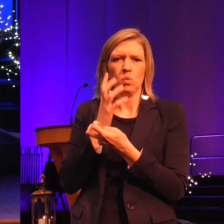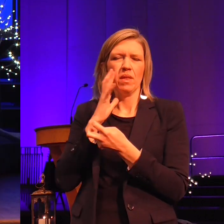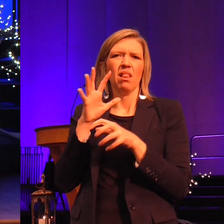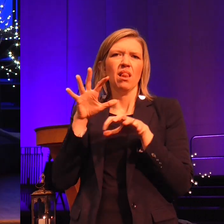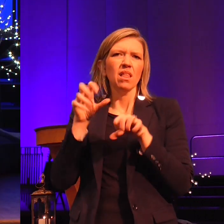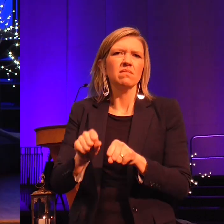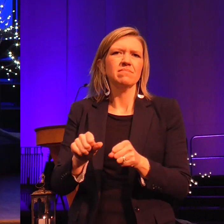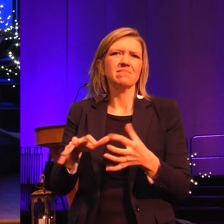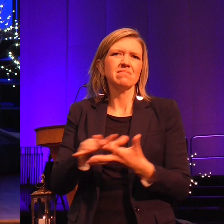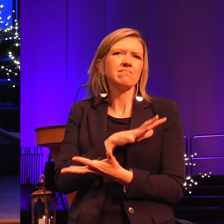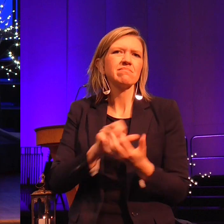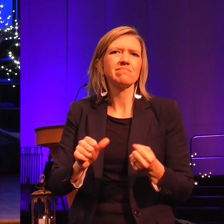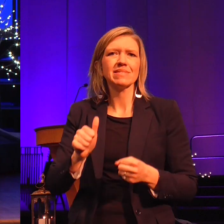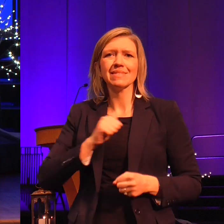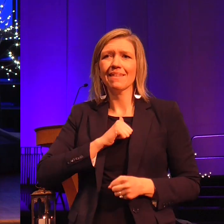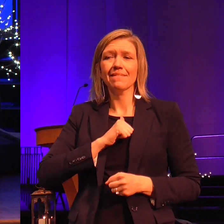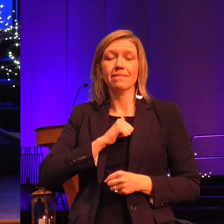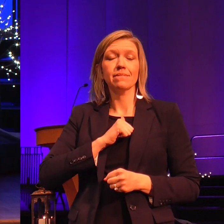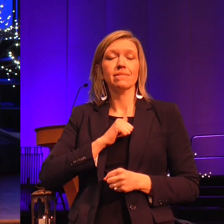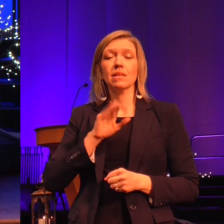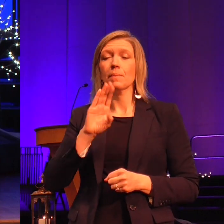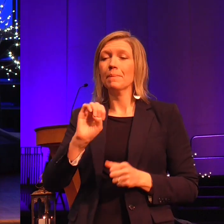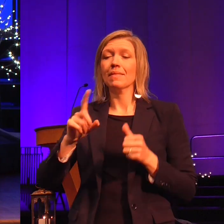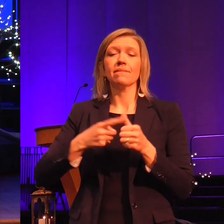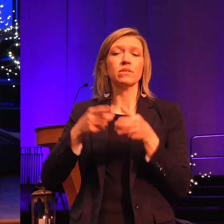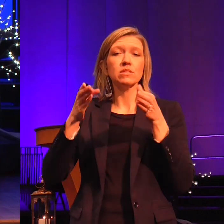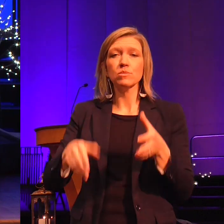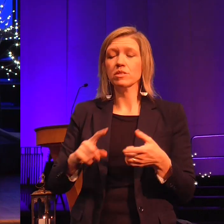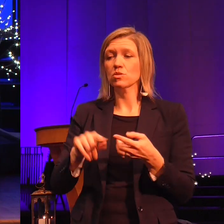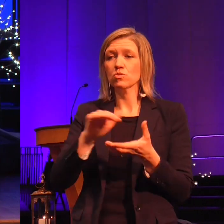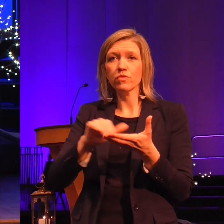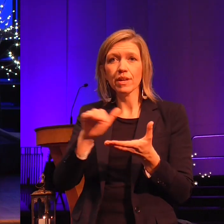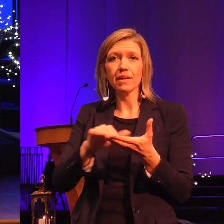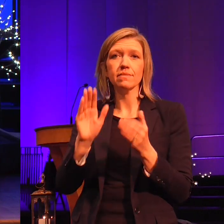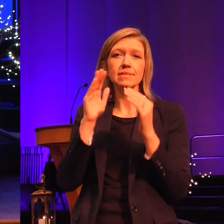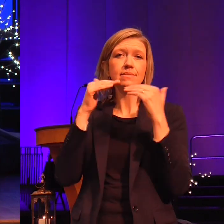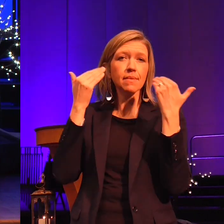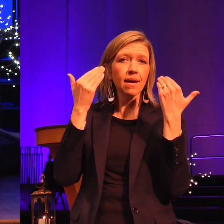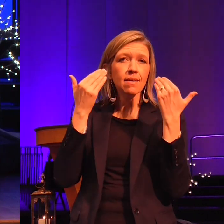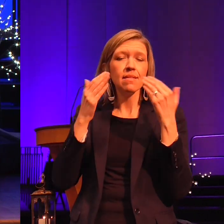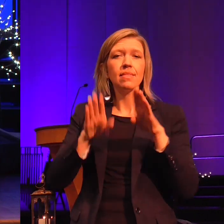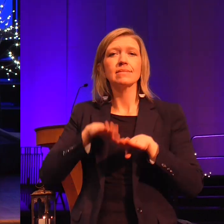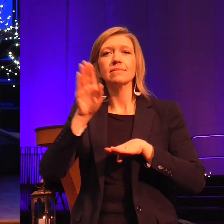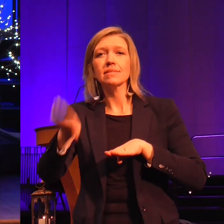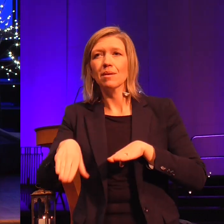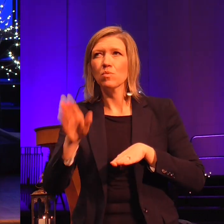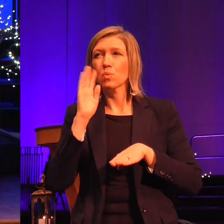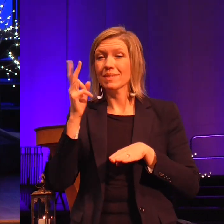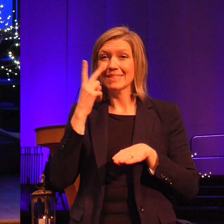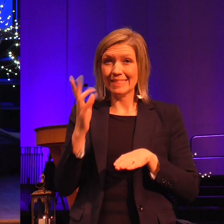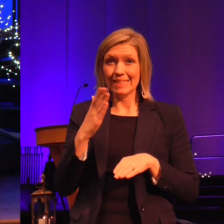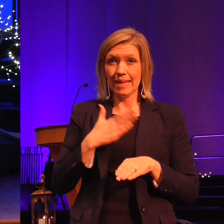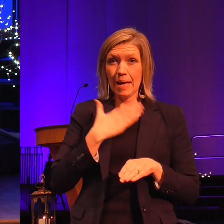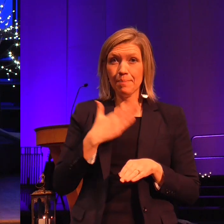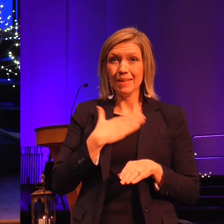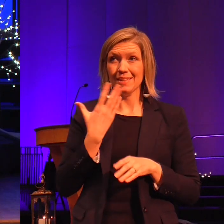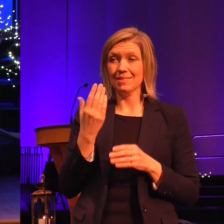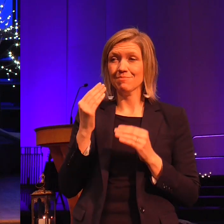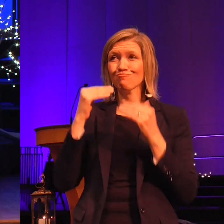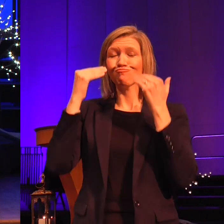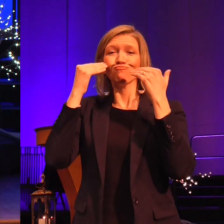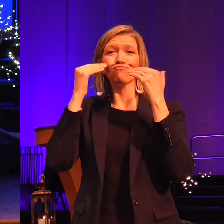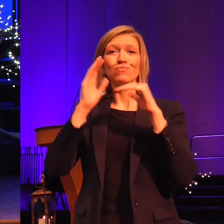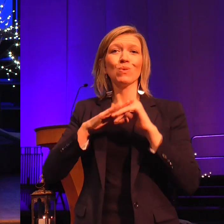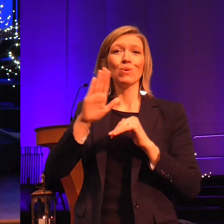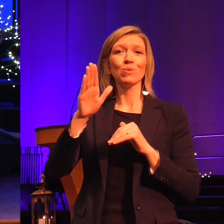self. Be the first to forgive, to smile, and to take the first step, and you will see happiness bloom on the face of your human brother or sister.